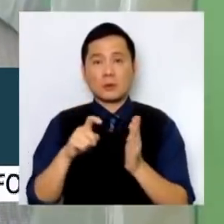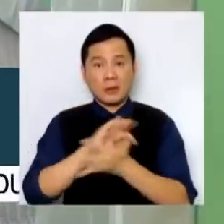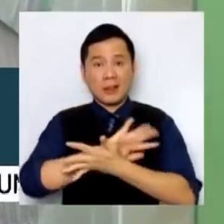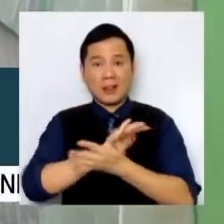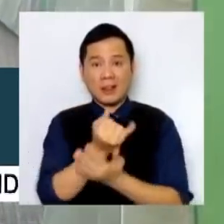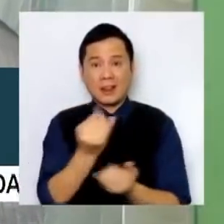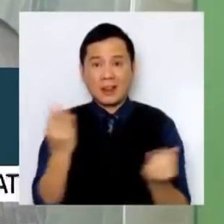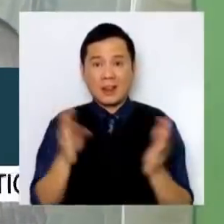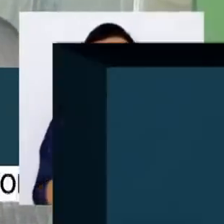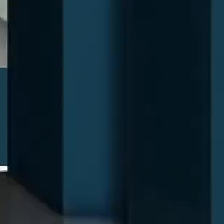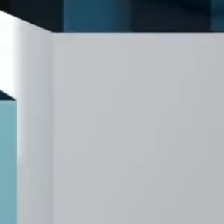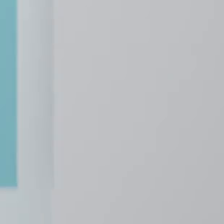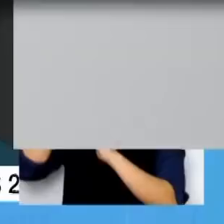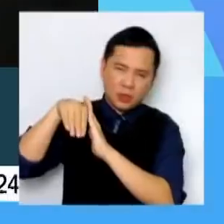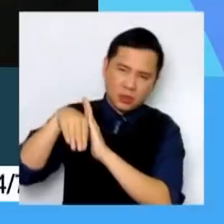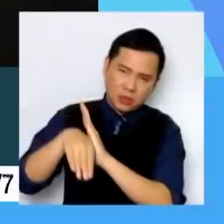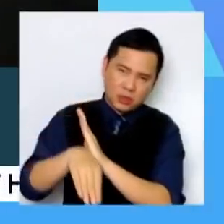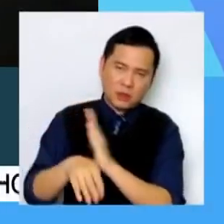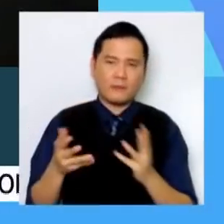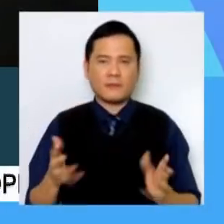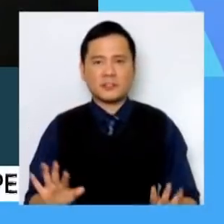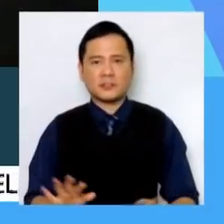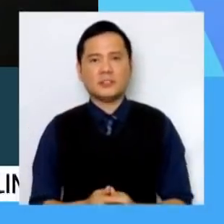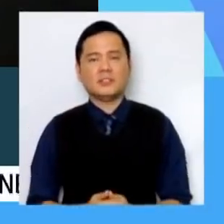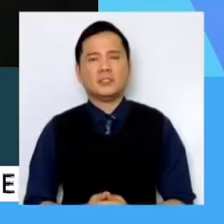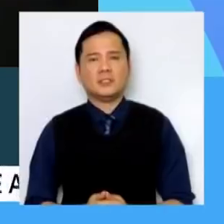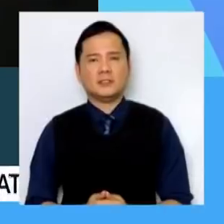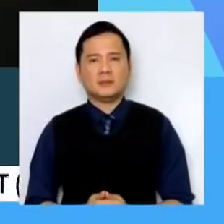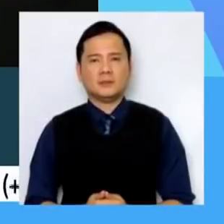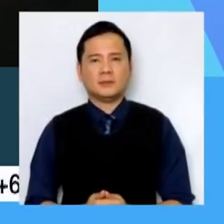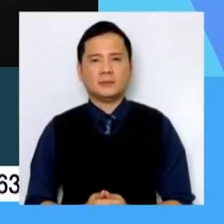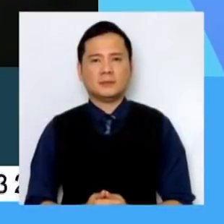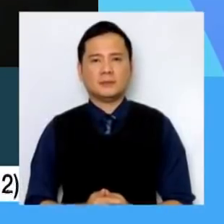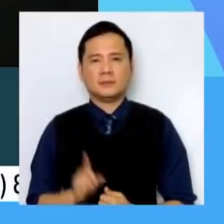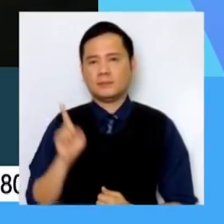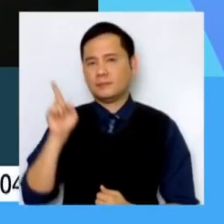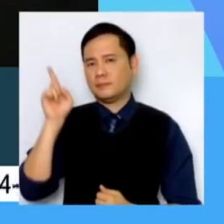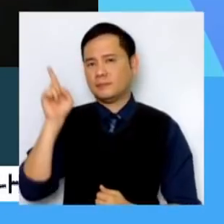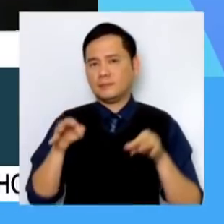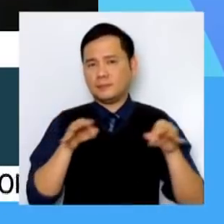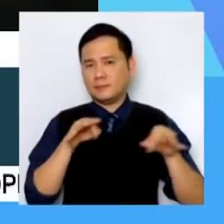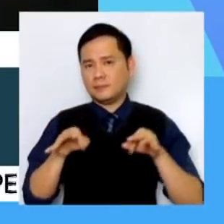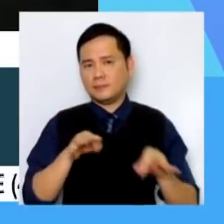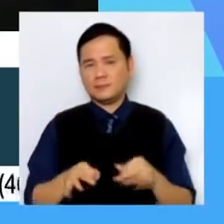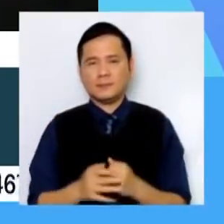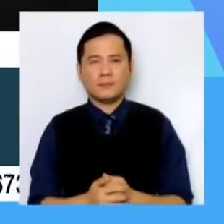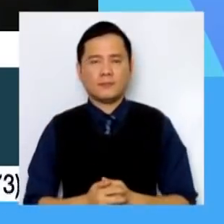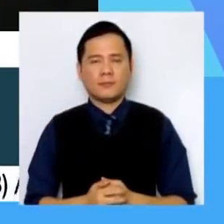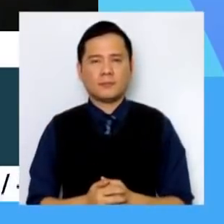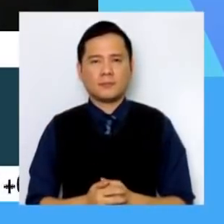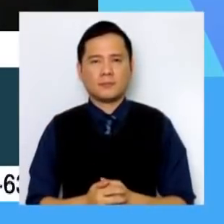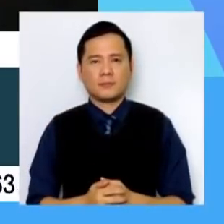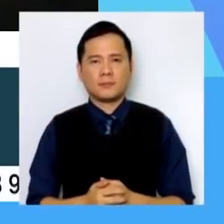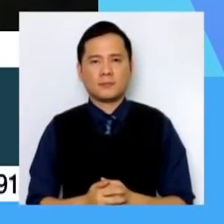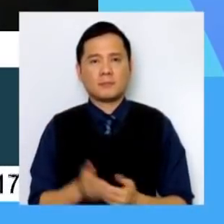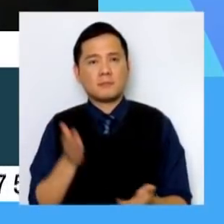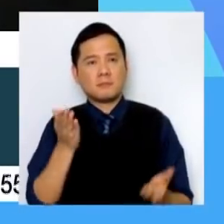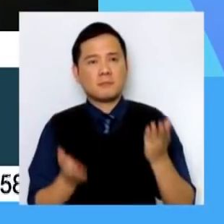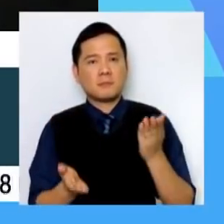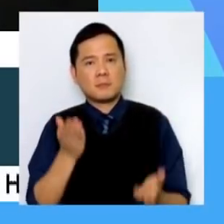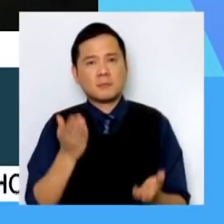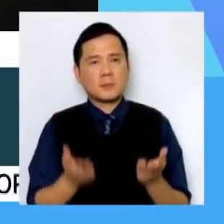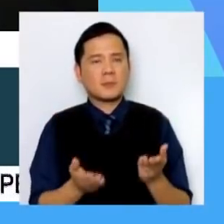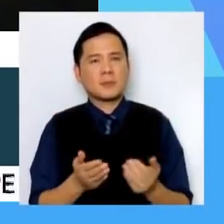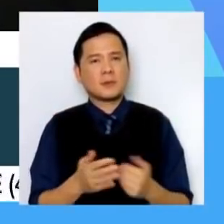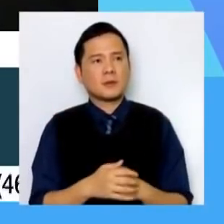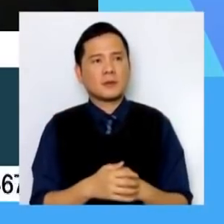COVID cases. Meron pang mga ilan na lang, mga maybe less than 5. At maliliit lang to.